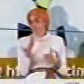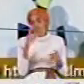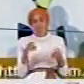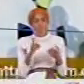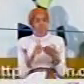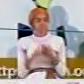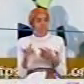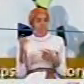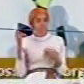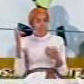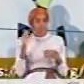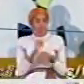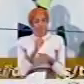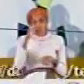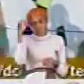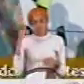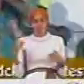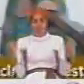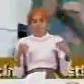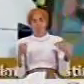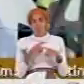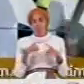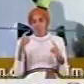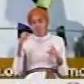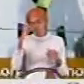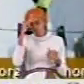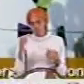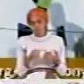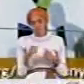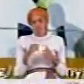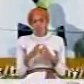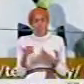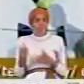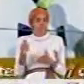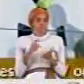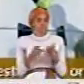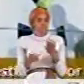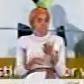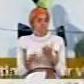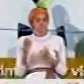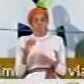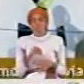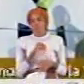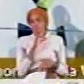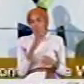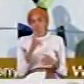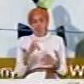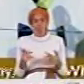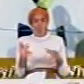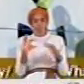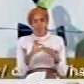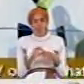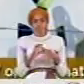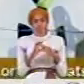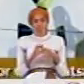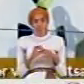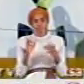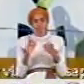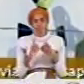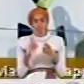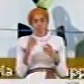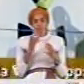pain. But she remembered that the global crusade is on. She connected right from the opening prayers.